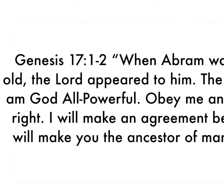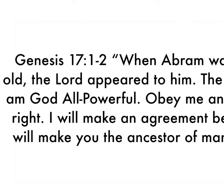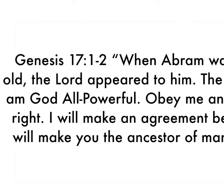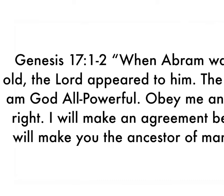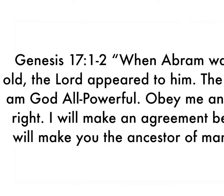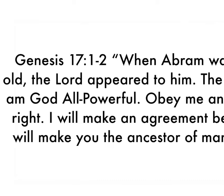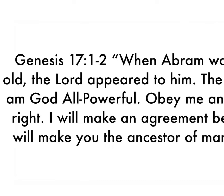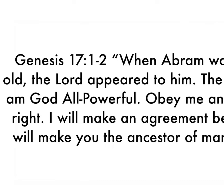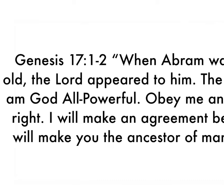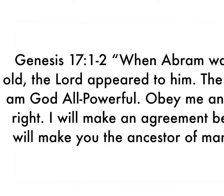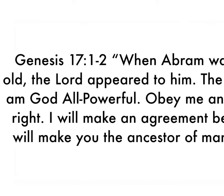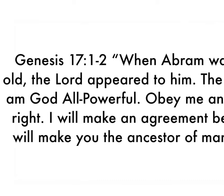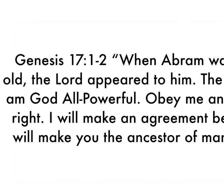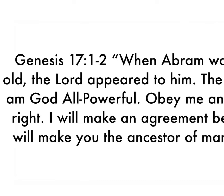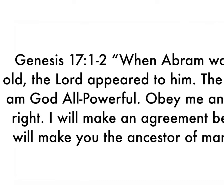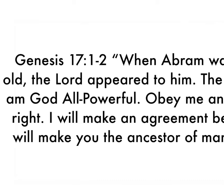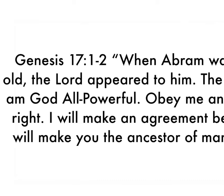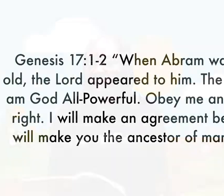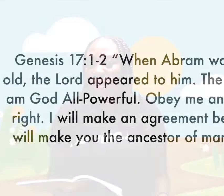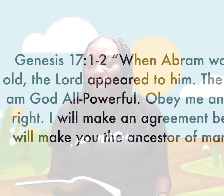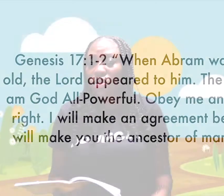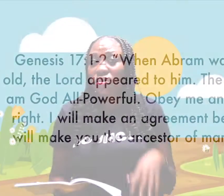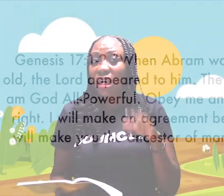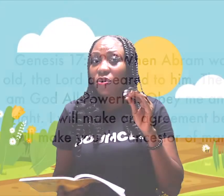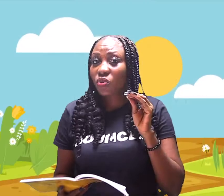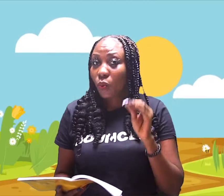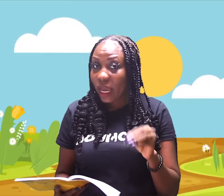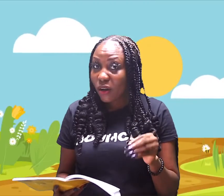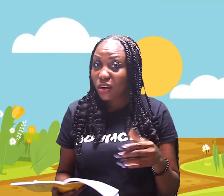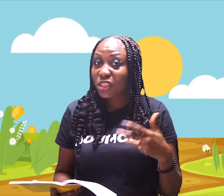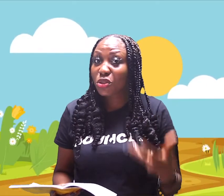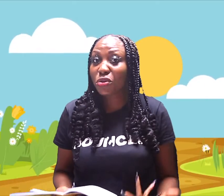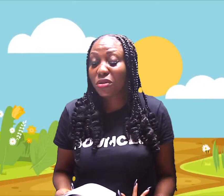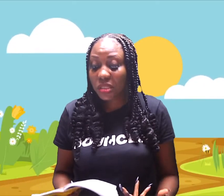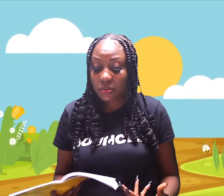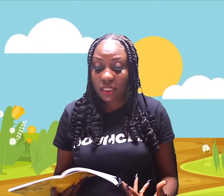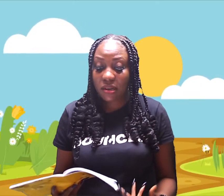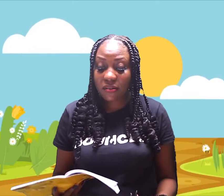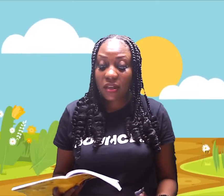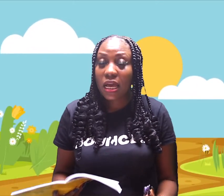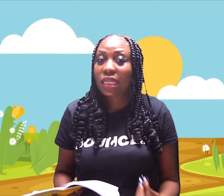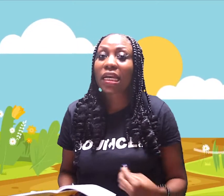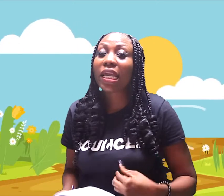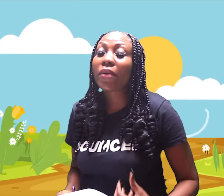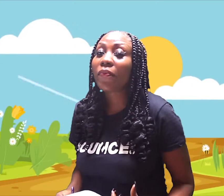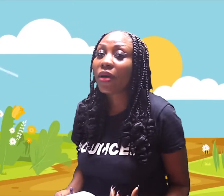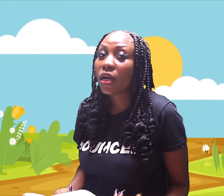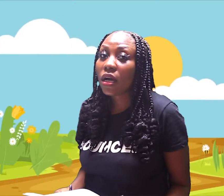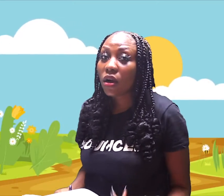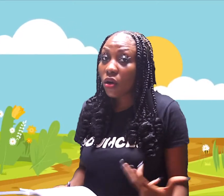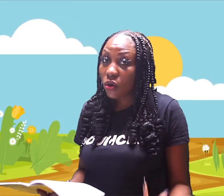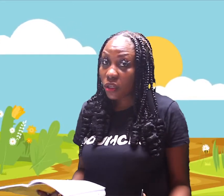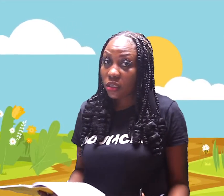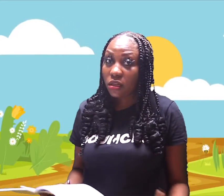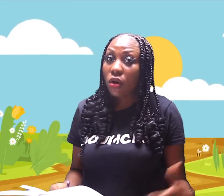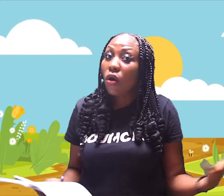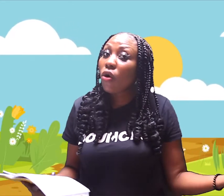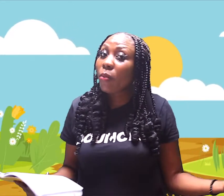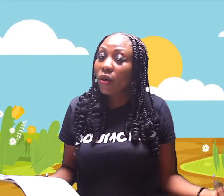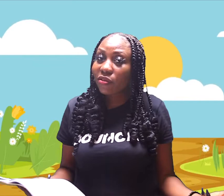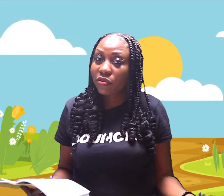make you the ancestor of many people." So that was where God introduced himself as "I am